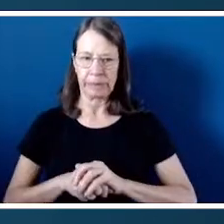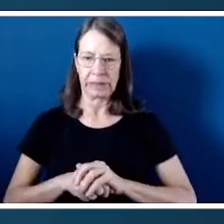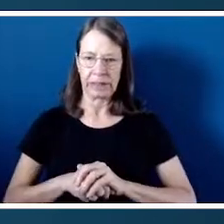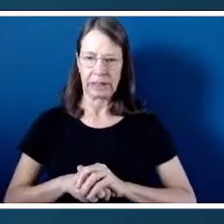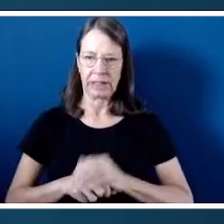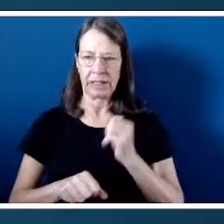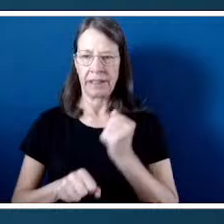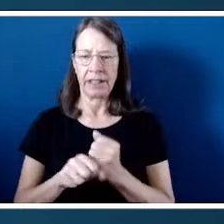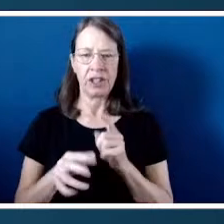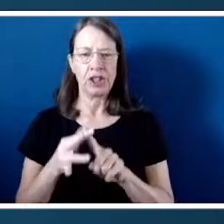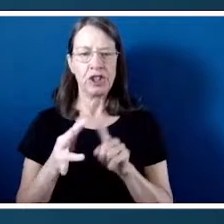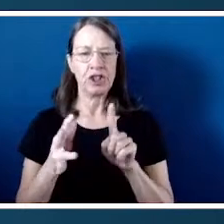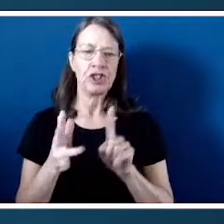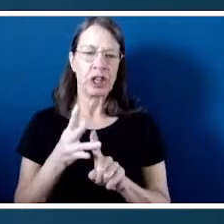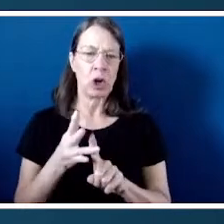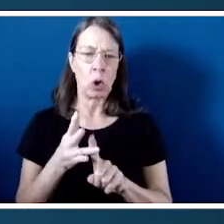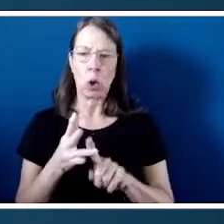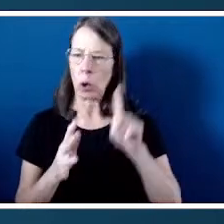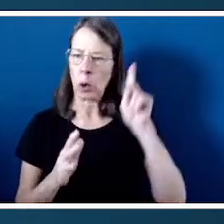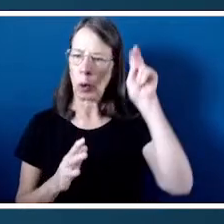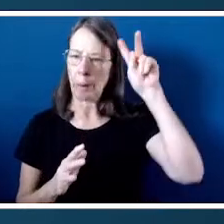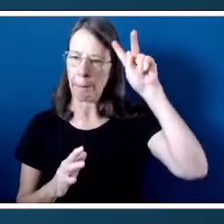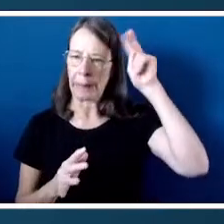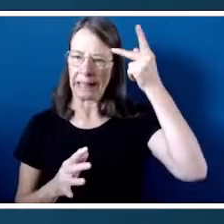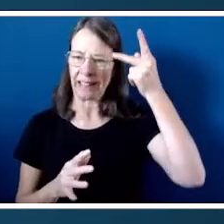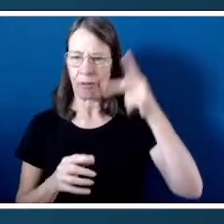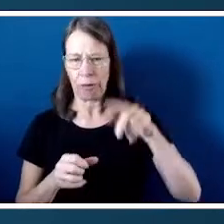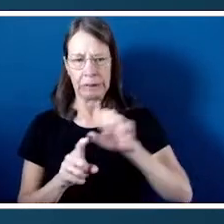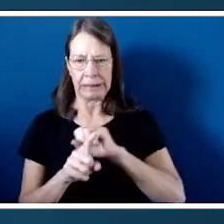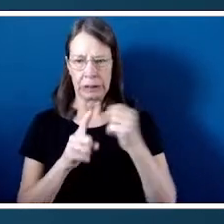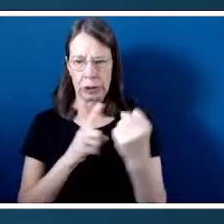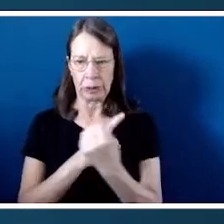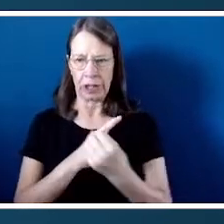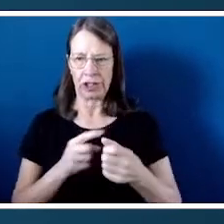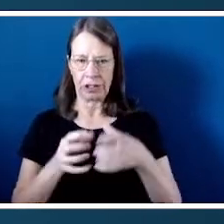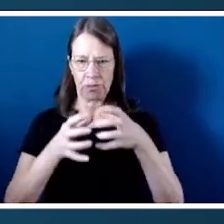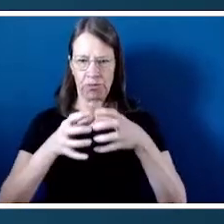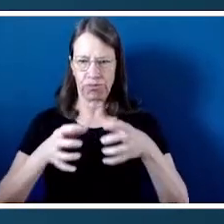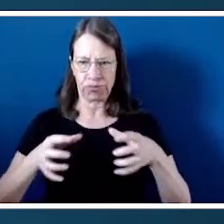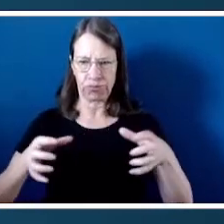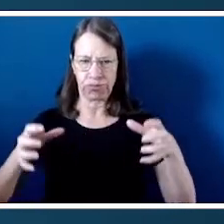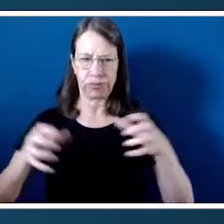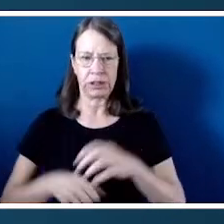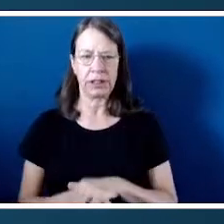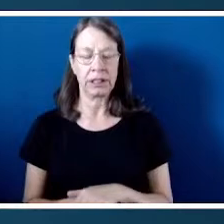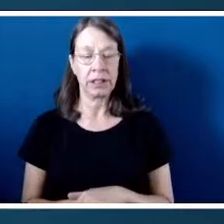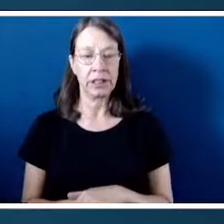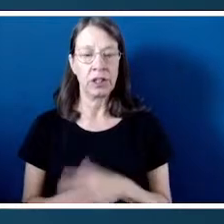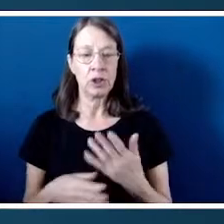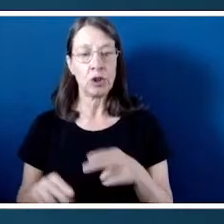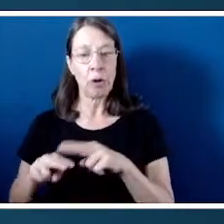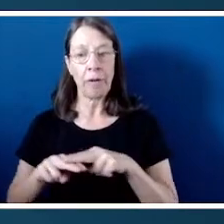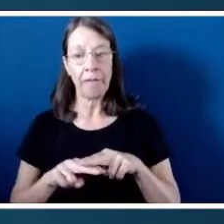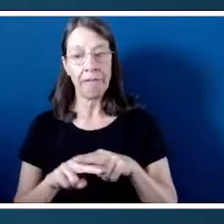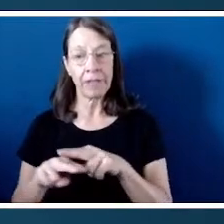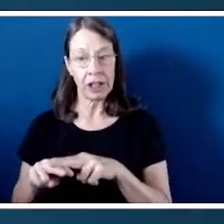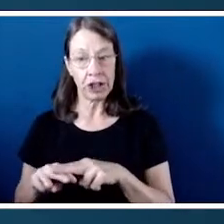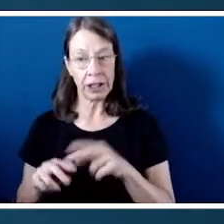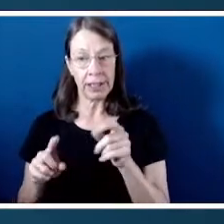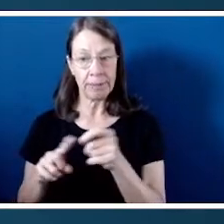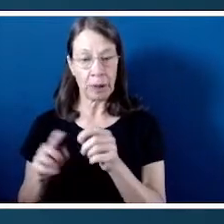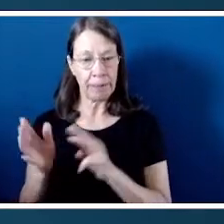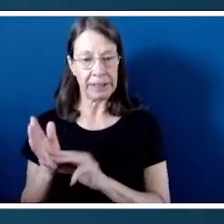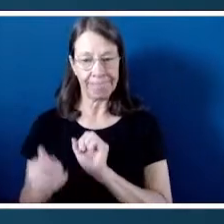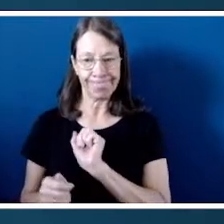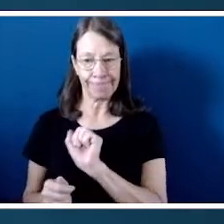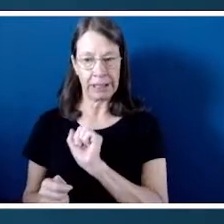contestation. As a response, Fiji's Prime Minister, the Honorable Sitiveni Rabuka, has called